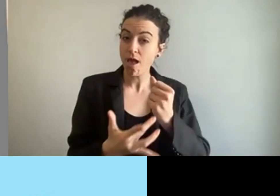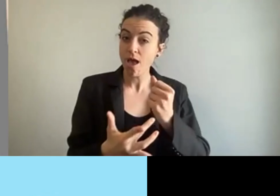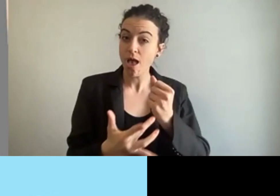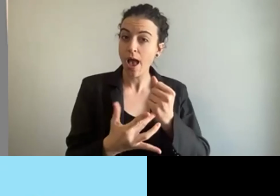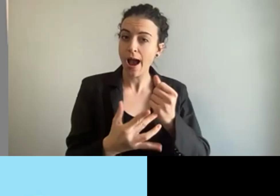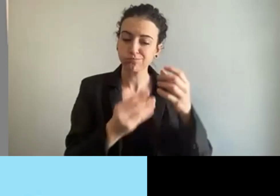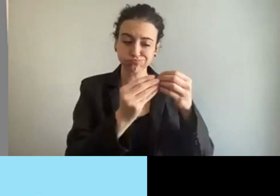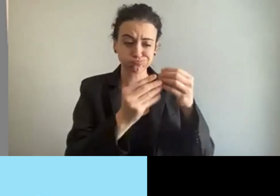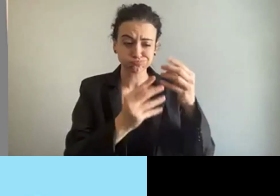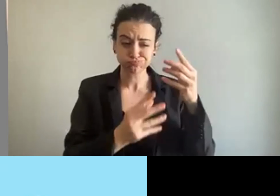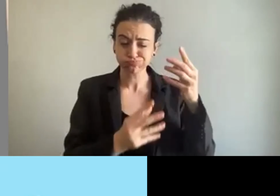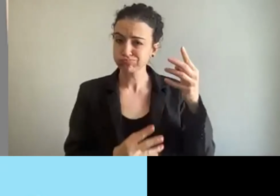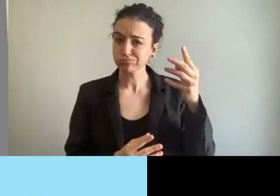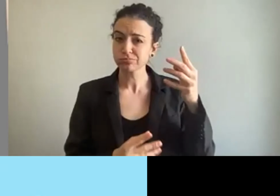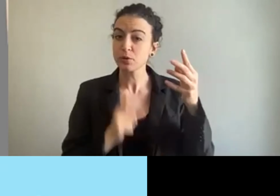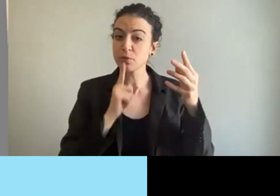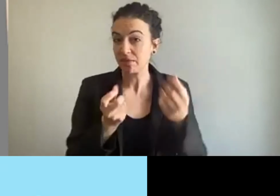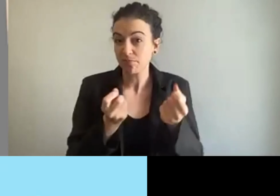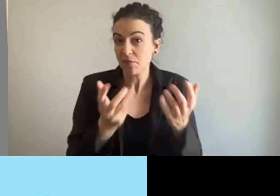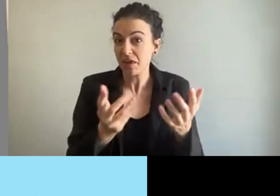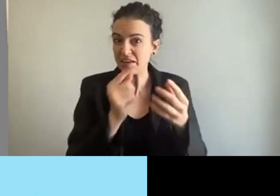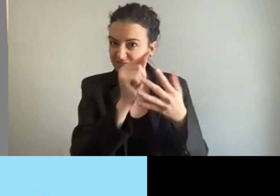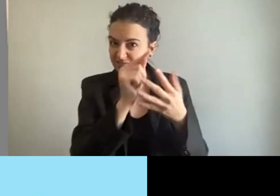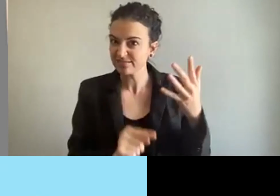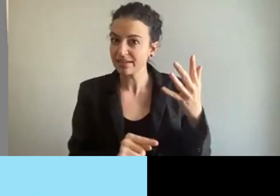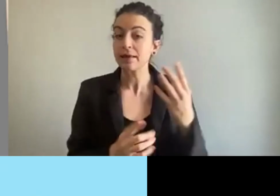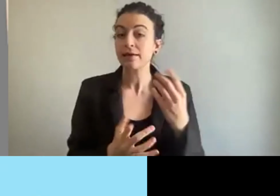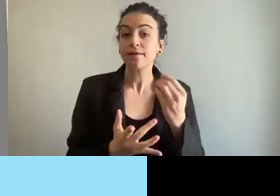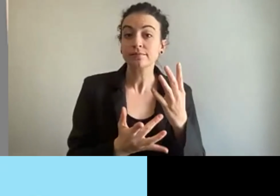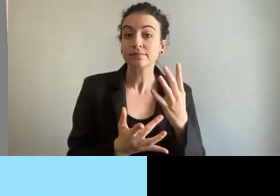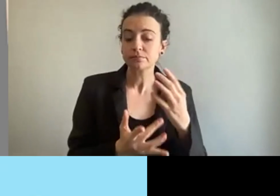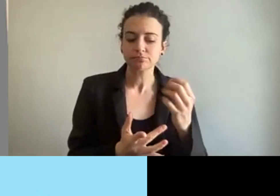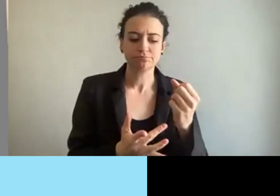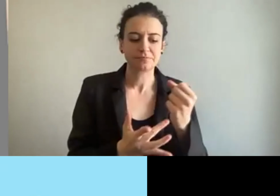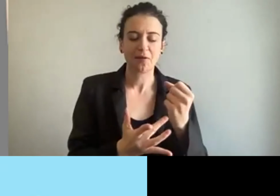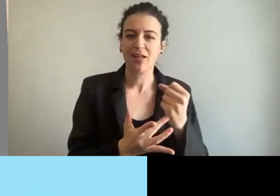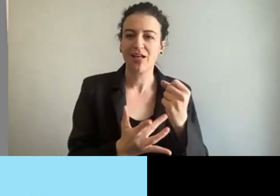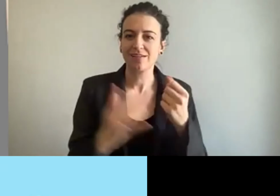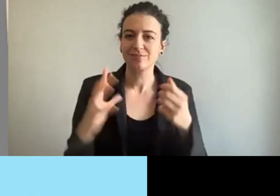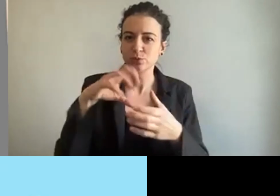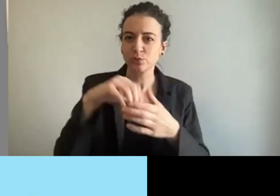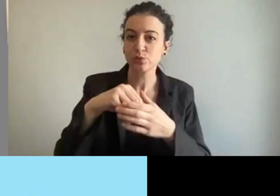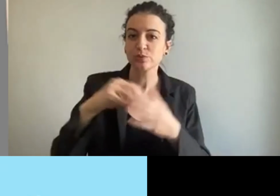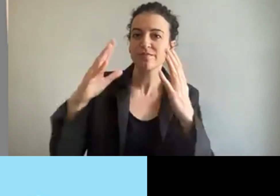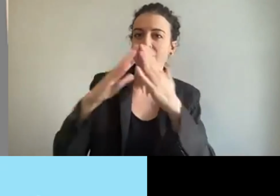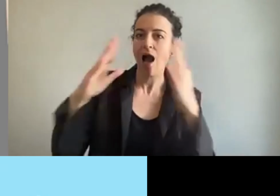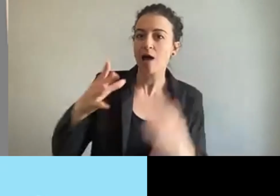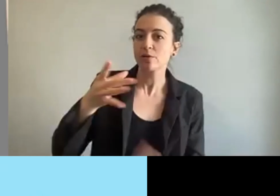as simple as lighting in a house. If you're visually impaired,